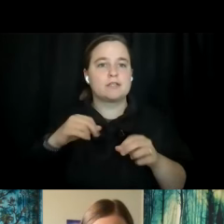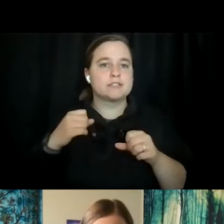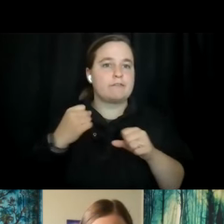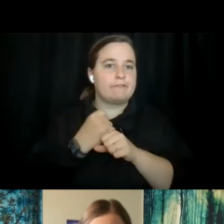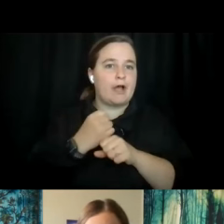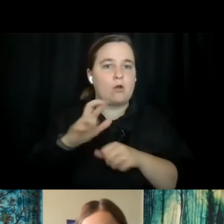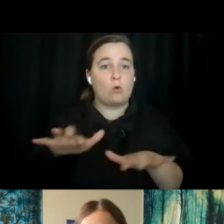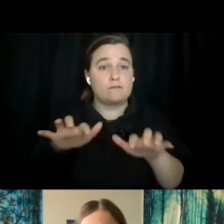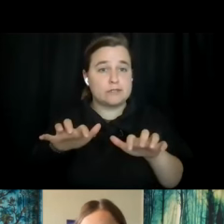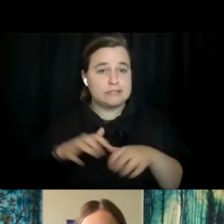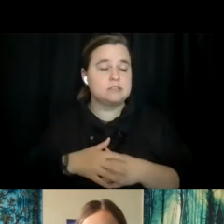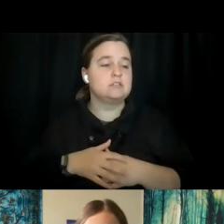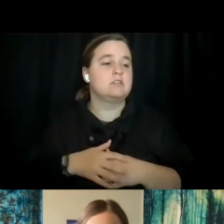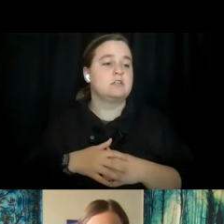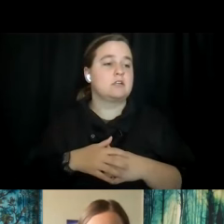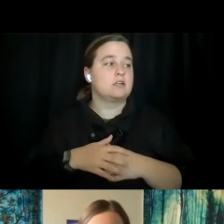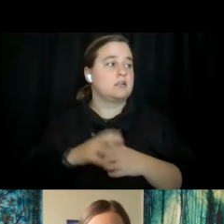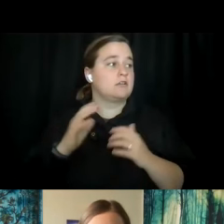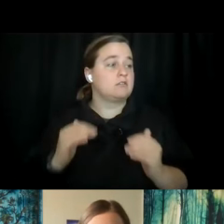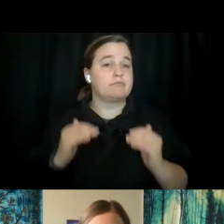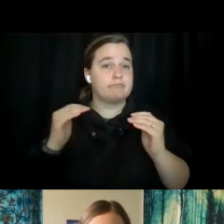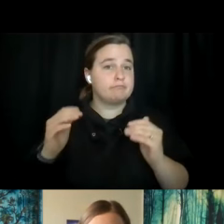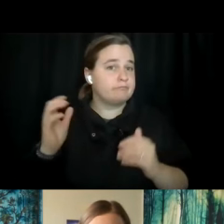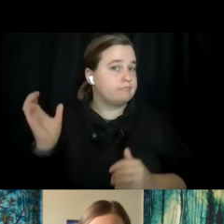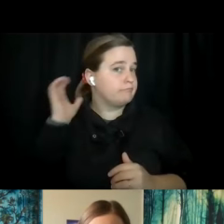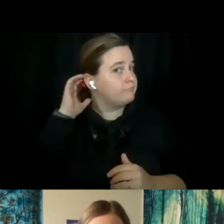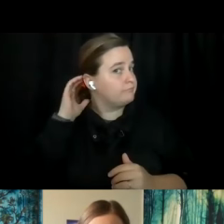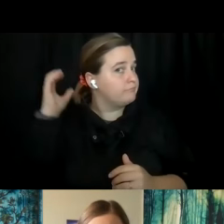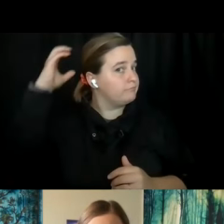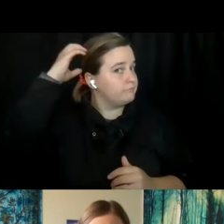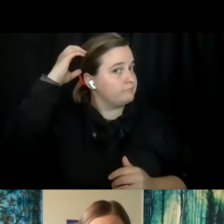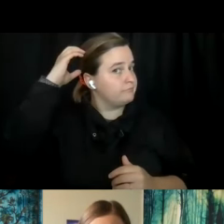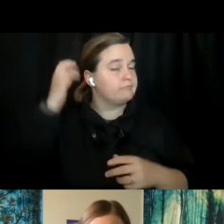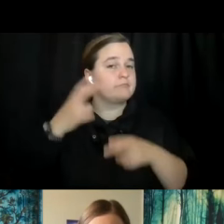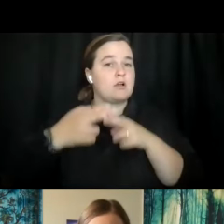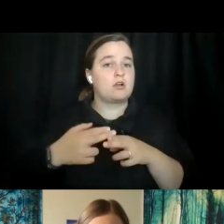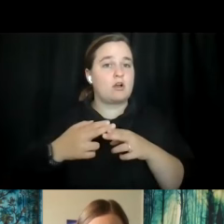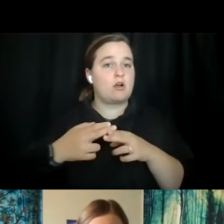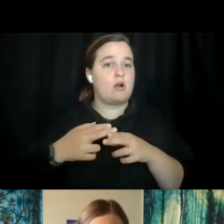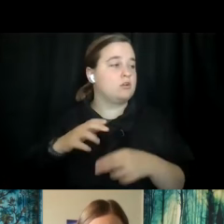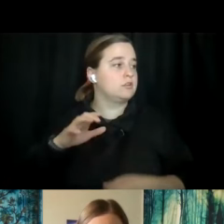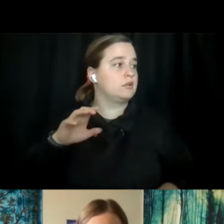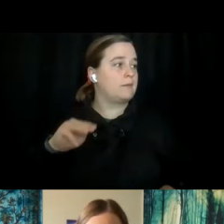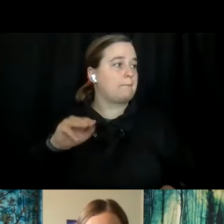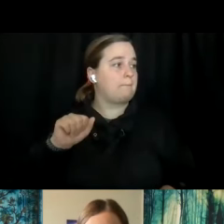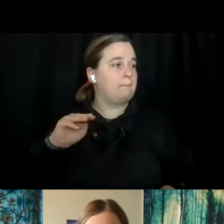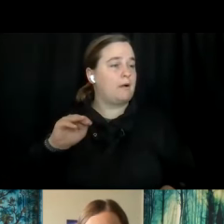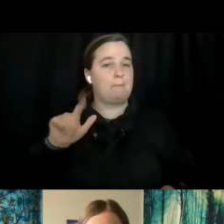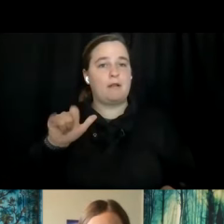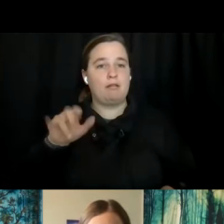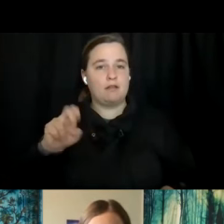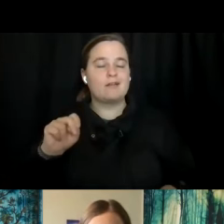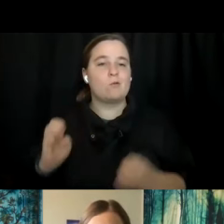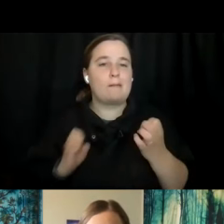And then moving forward, we have the emotional brain called the mammalian brain, which also relates to like how you